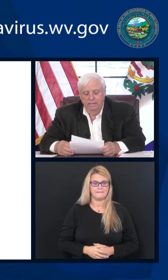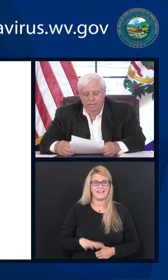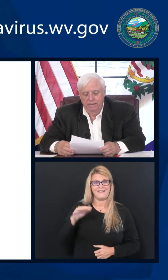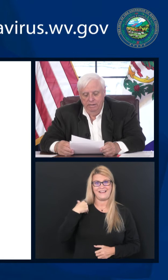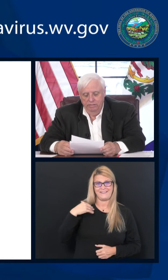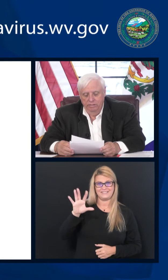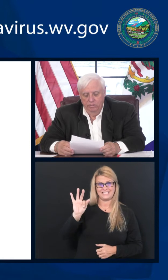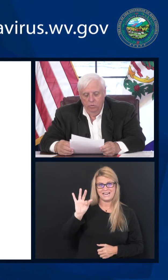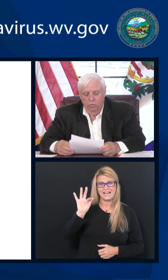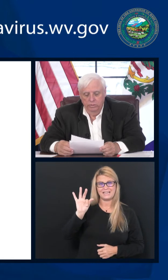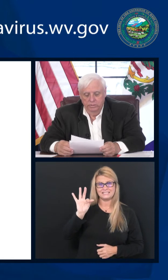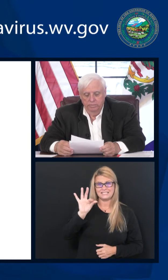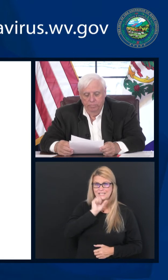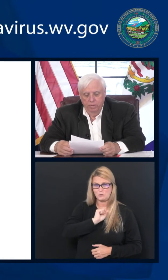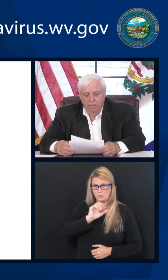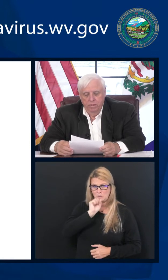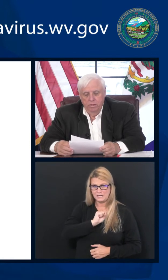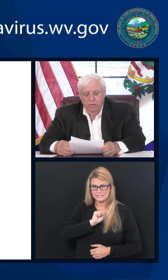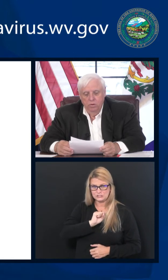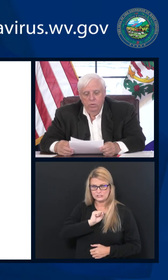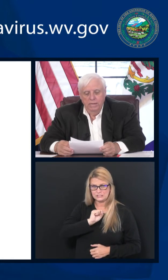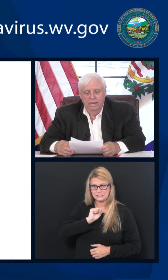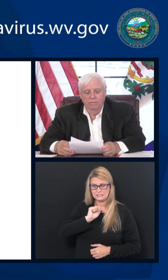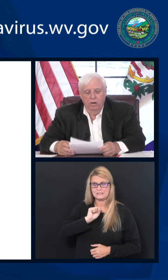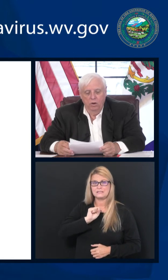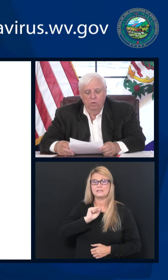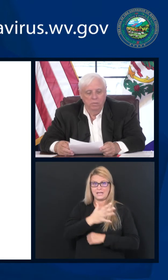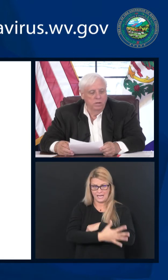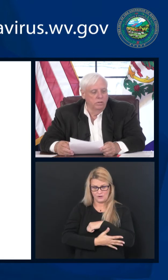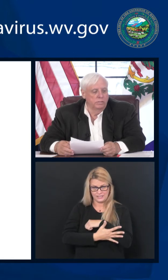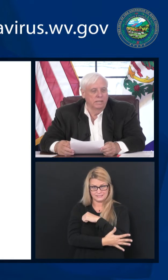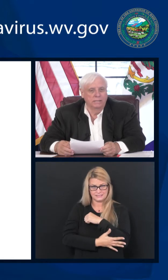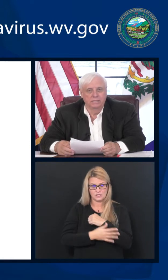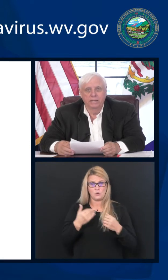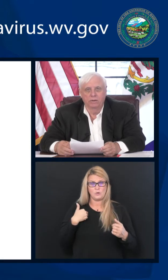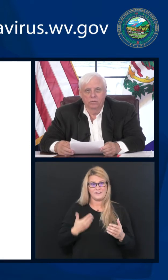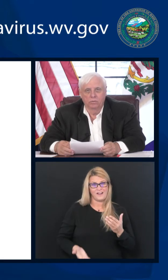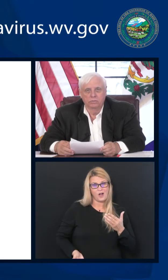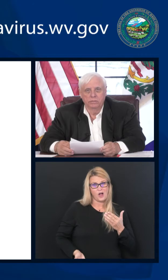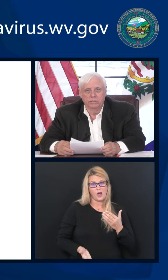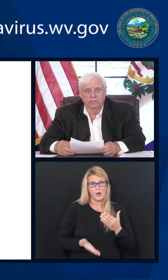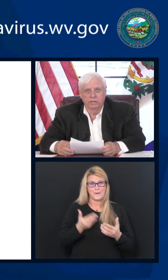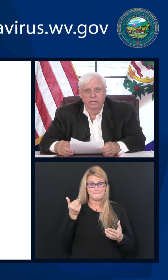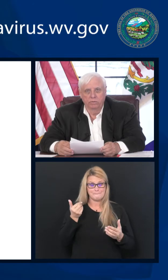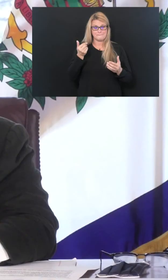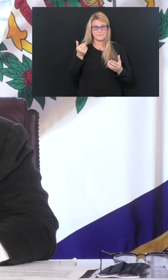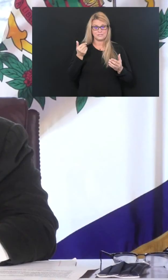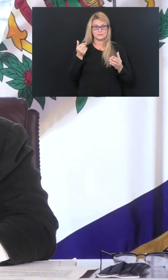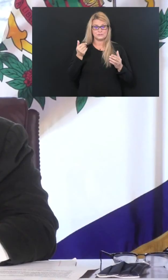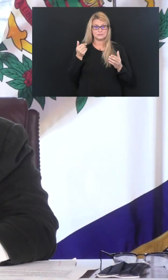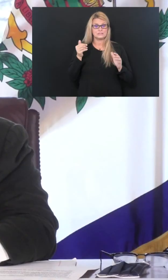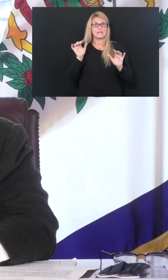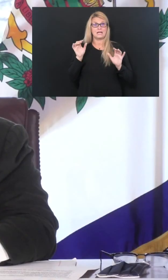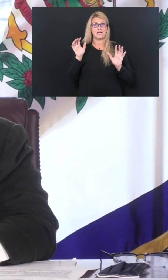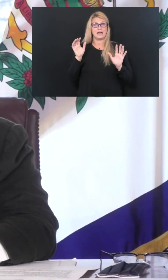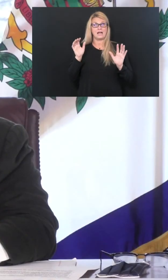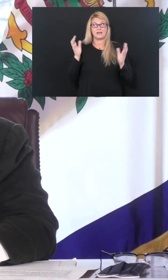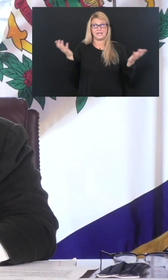19 counties in the orange. We have almost identical in the state of West Virginia. We